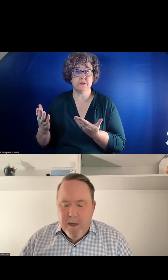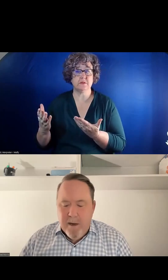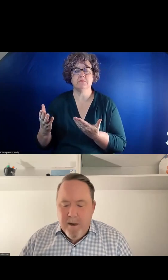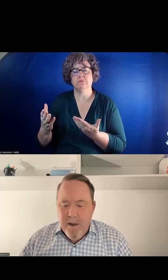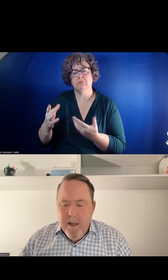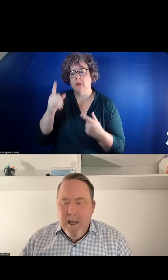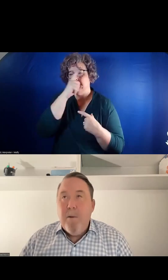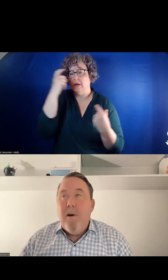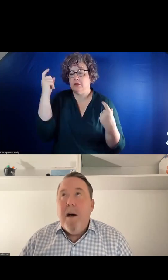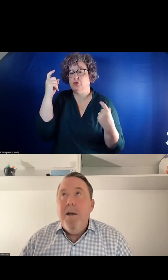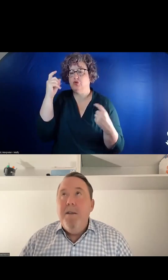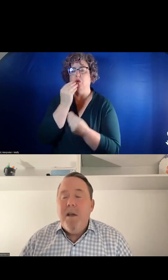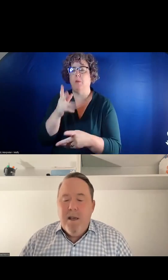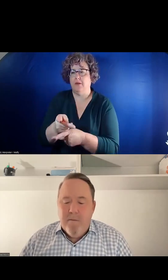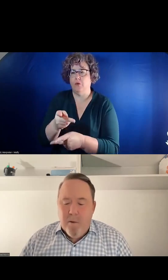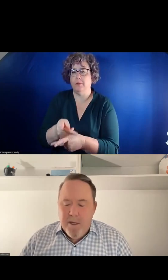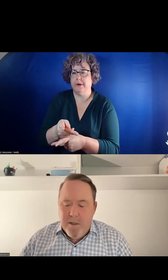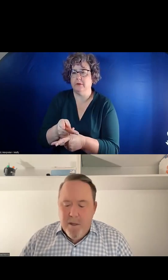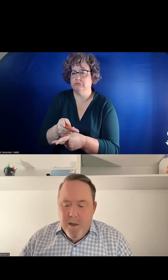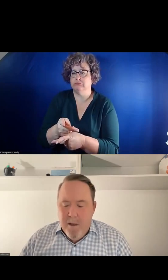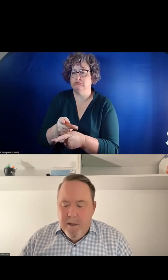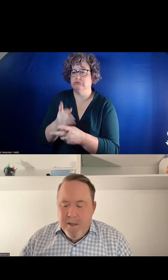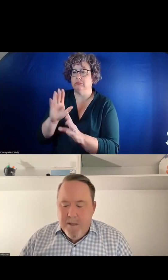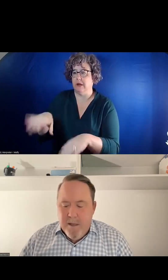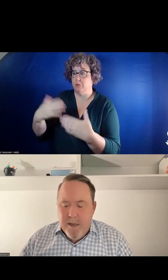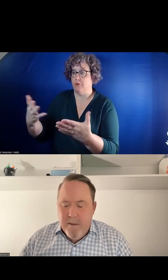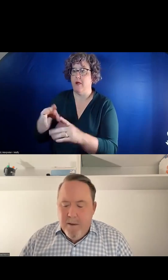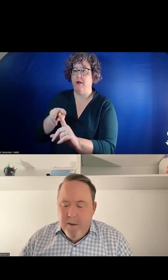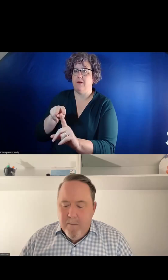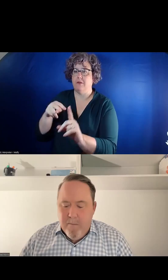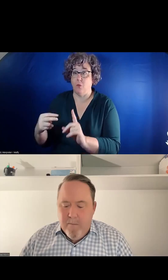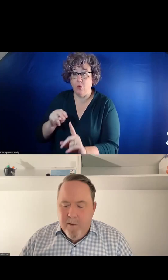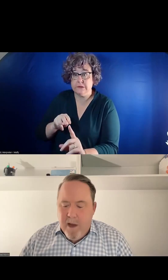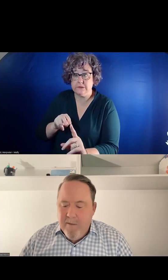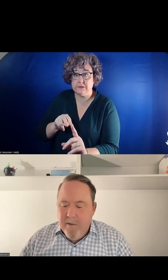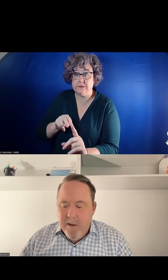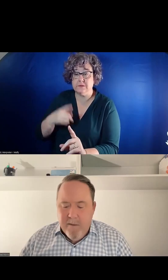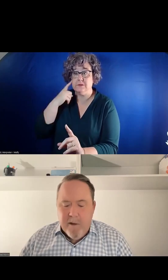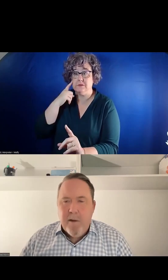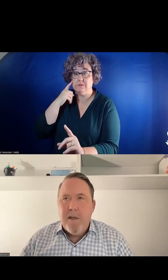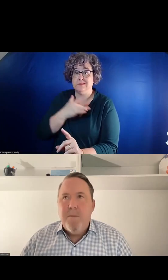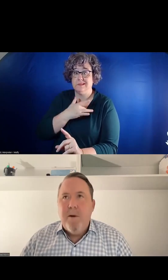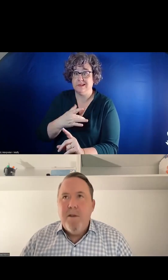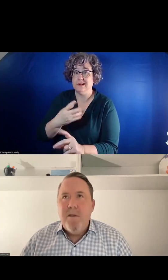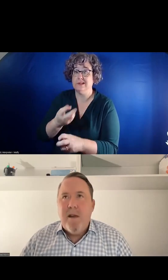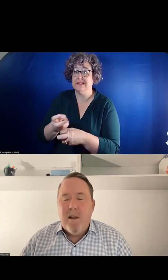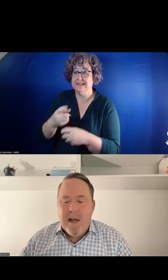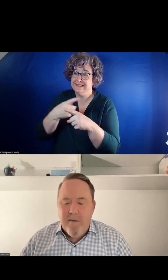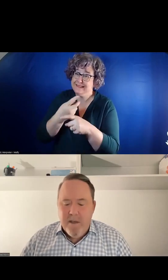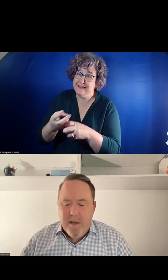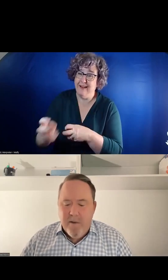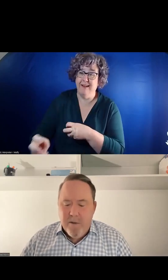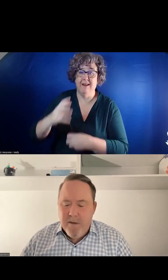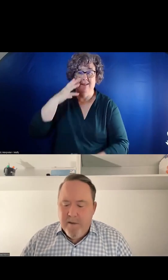trauma-informed care. It provides a voice that's, for the often very difficult experiences that a lot